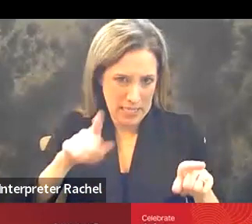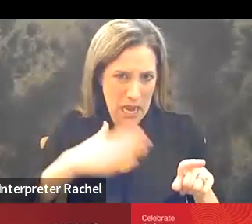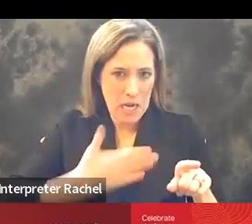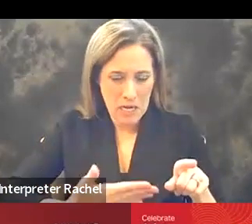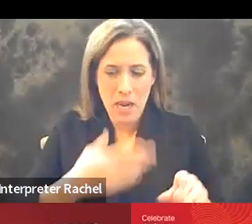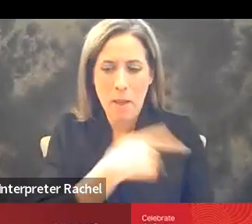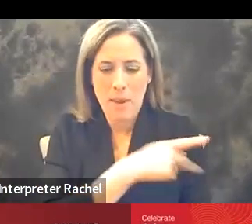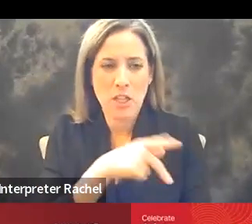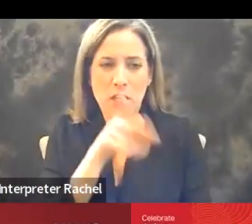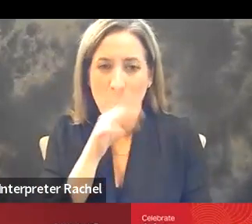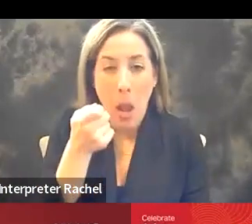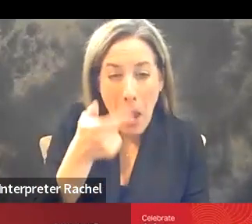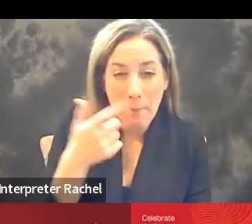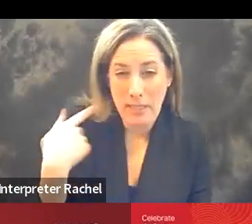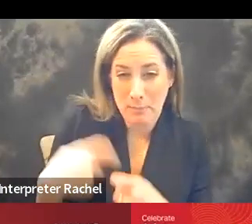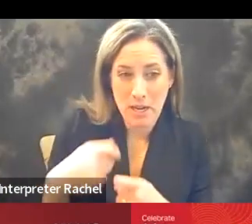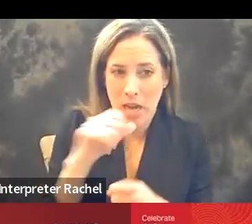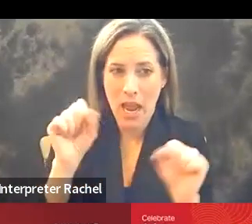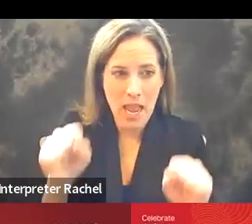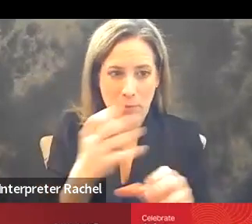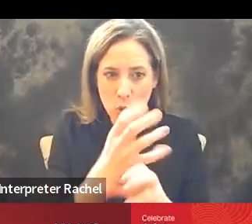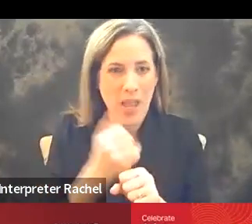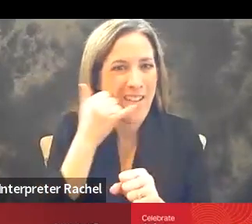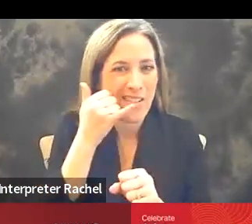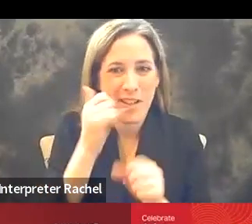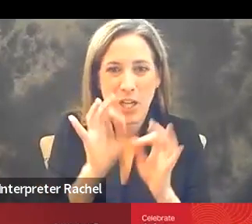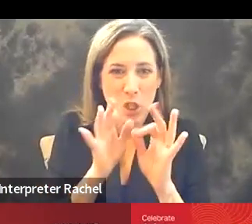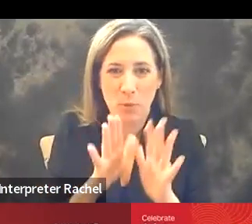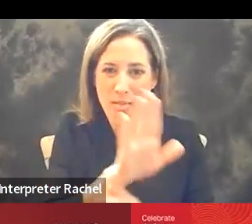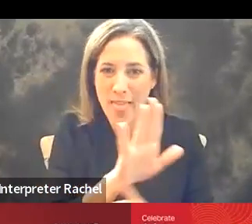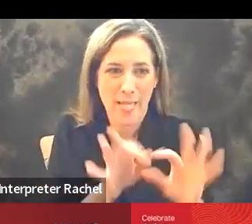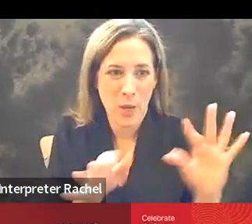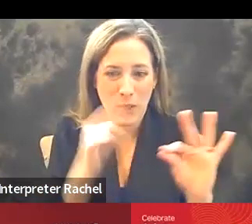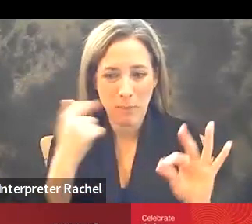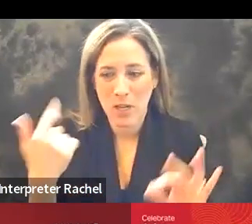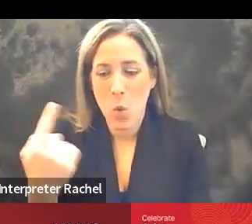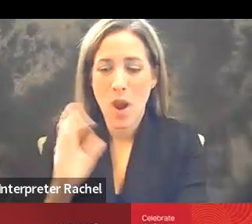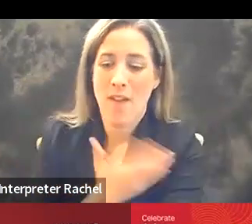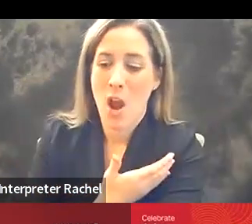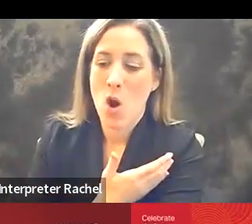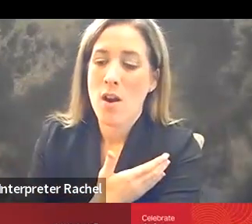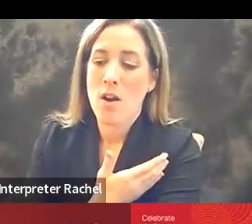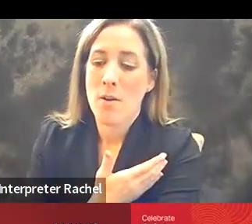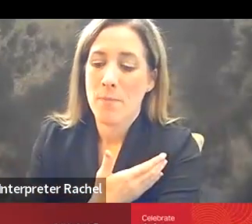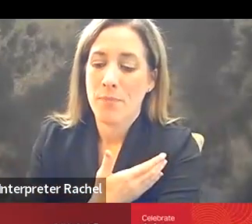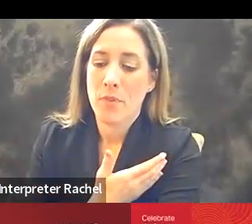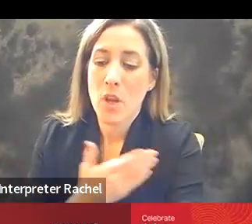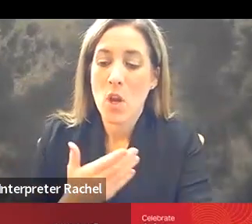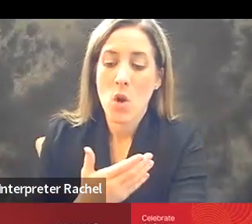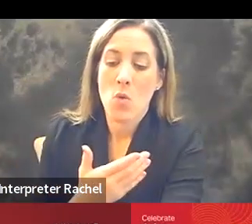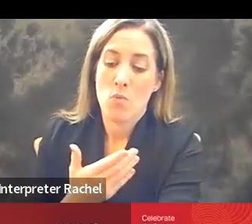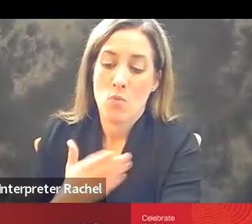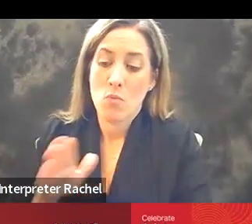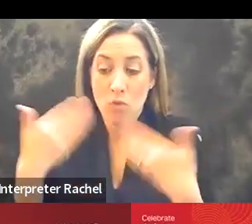of Spanish. We were not able to get a telephone interpreter in Quiche because with either one of our providers, we have a couple of redundant